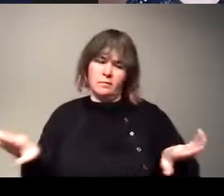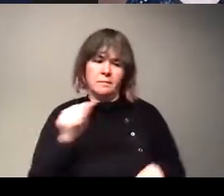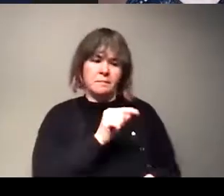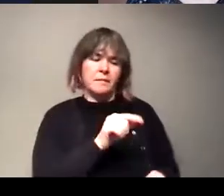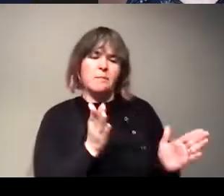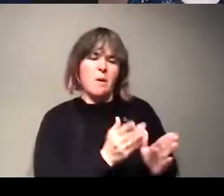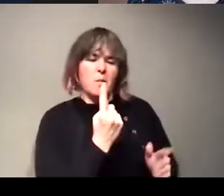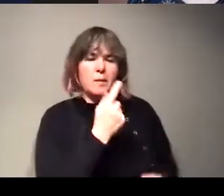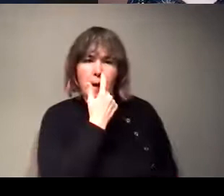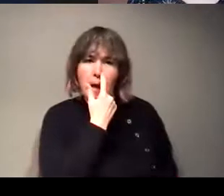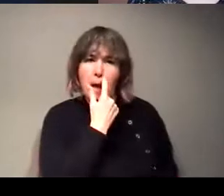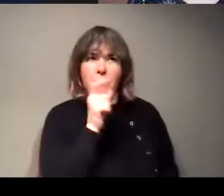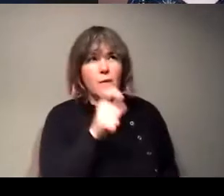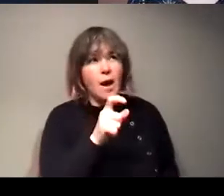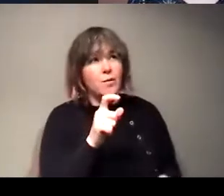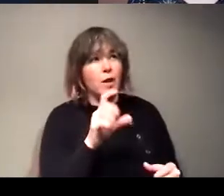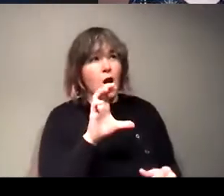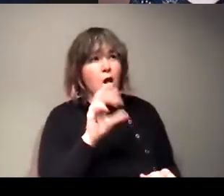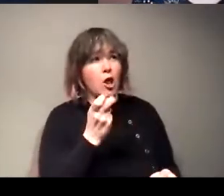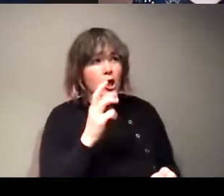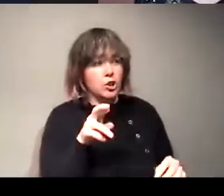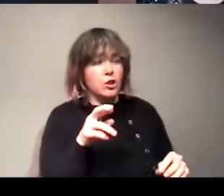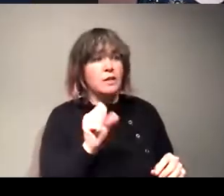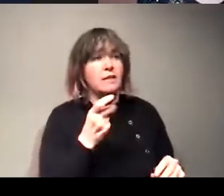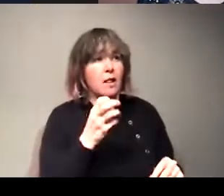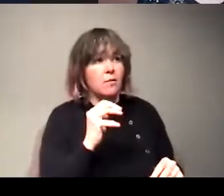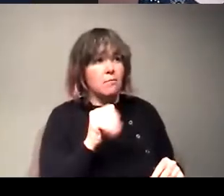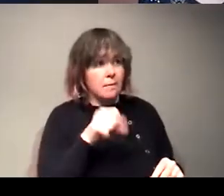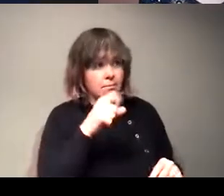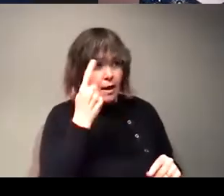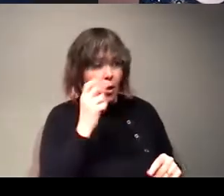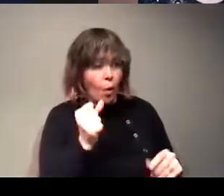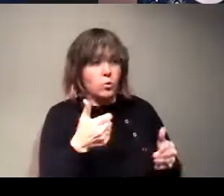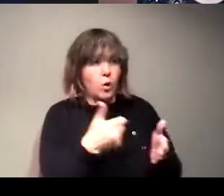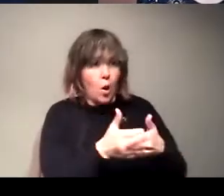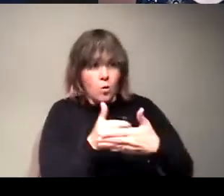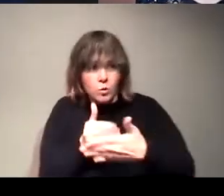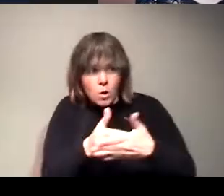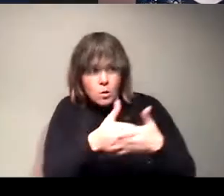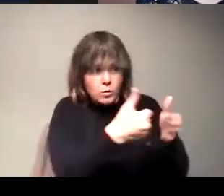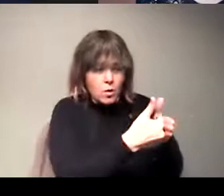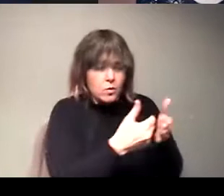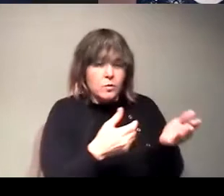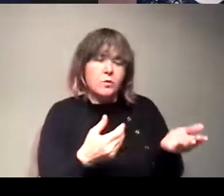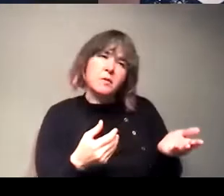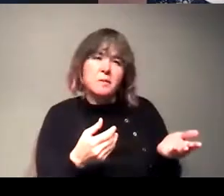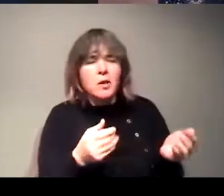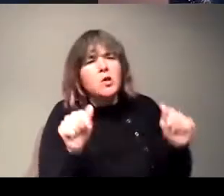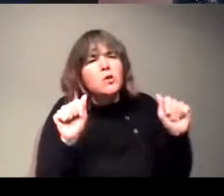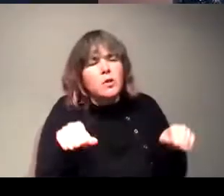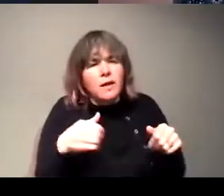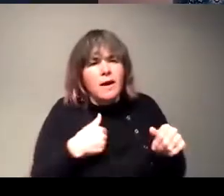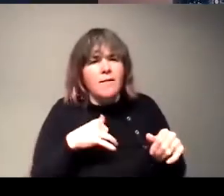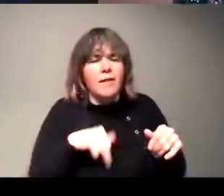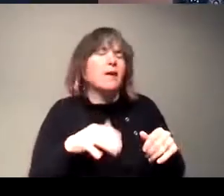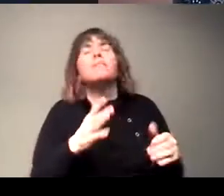you would have to get a cluster of stellar mass black holes that are really close together. And I guess you could have that. We have these parts